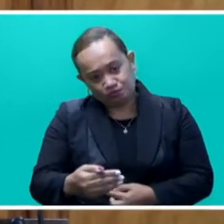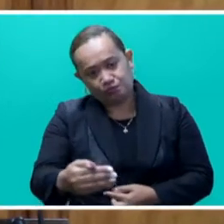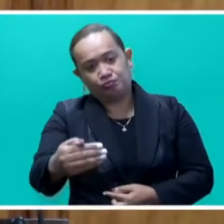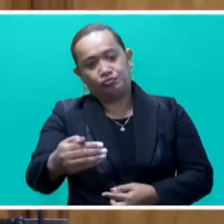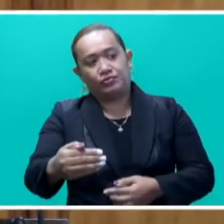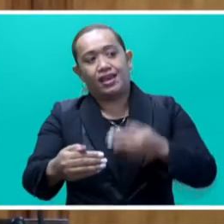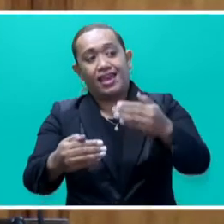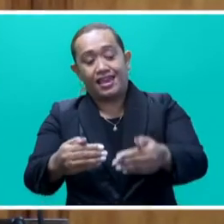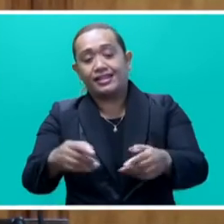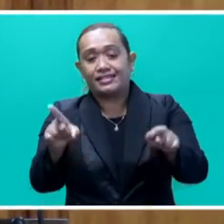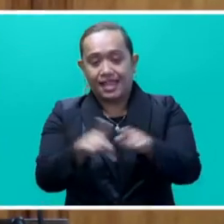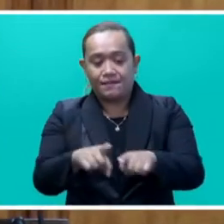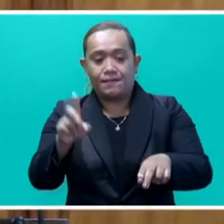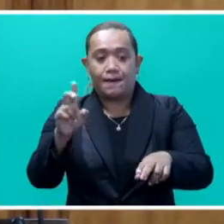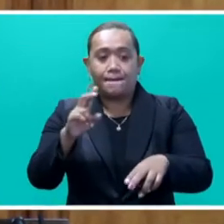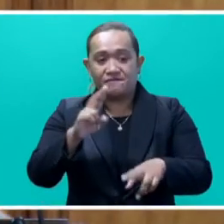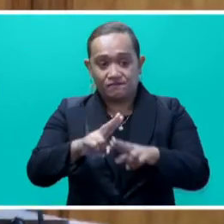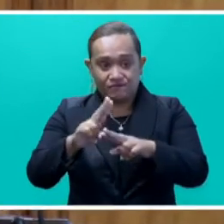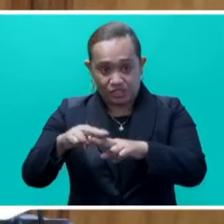first.